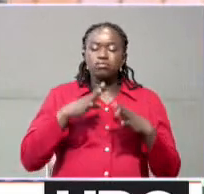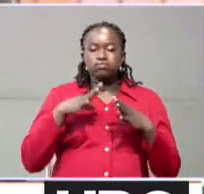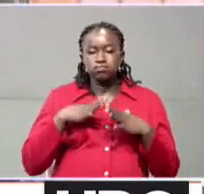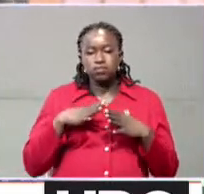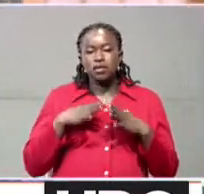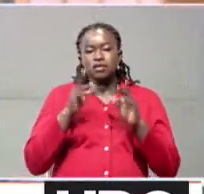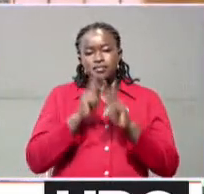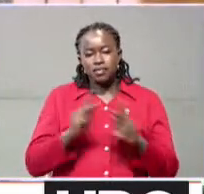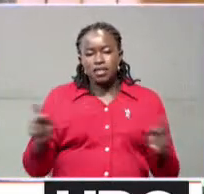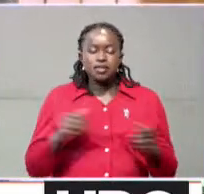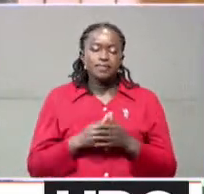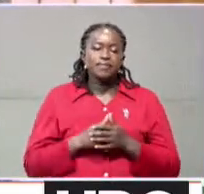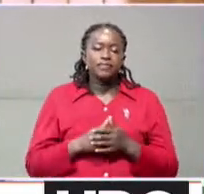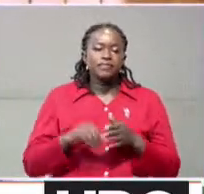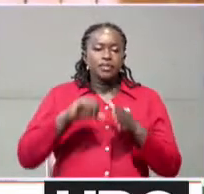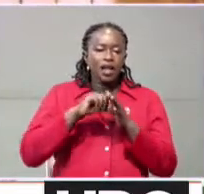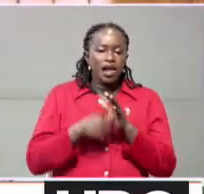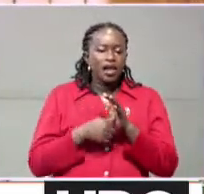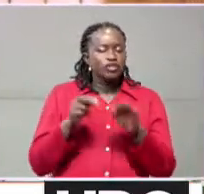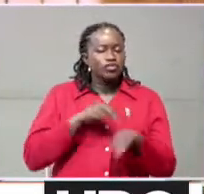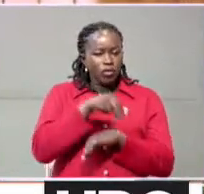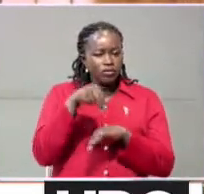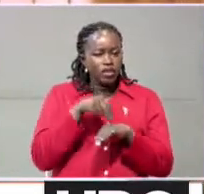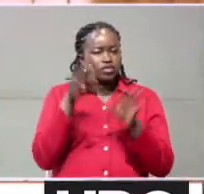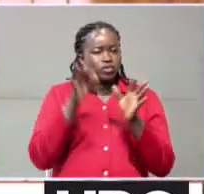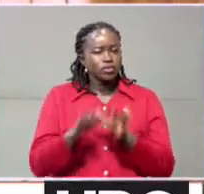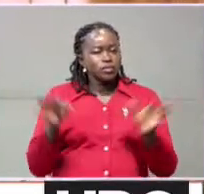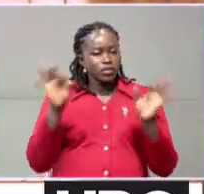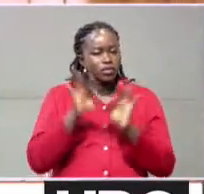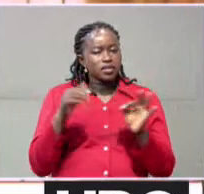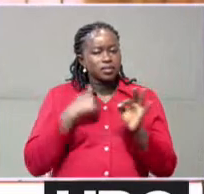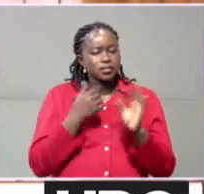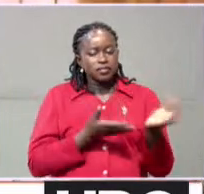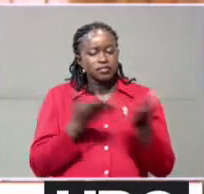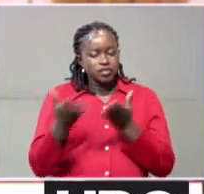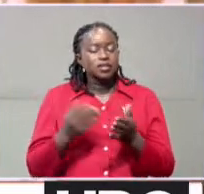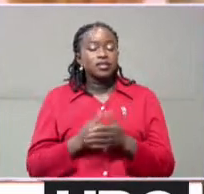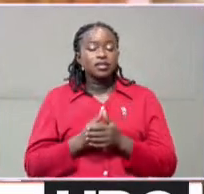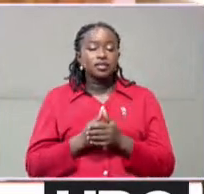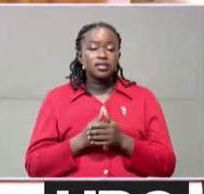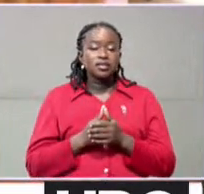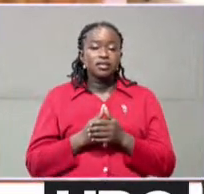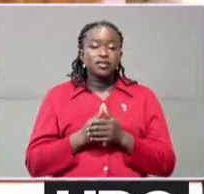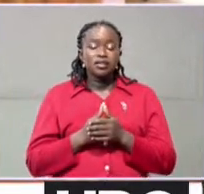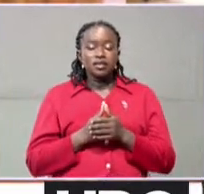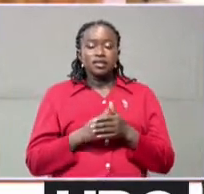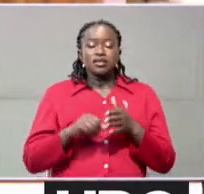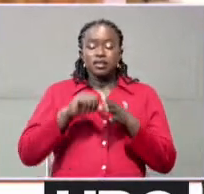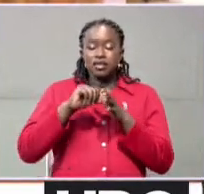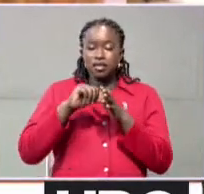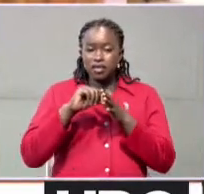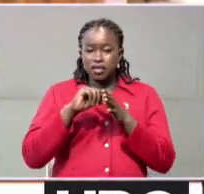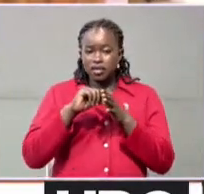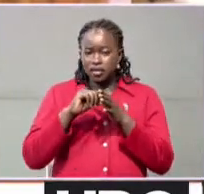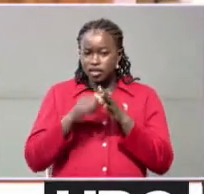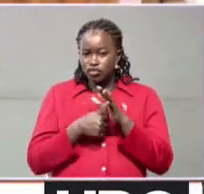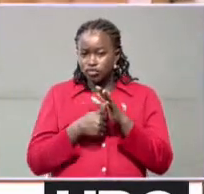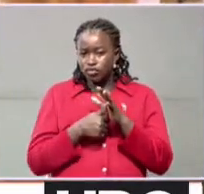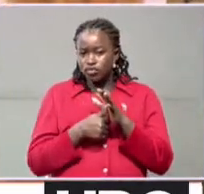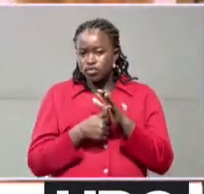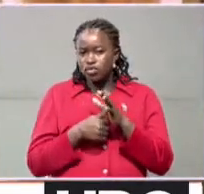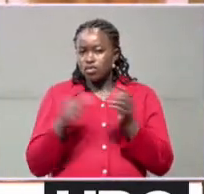the matter of national importance i am raising concerns the washing away of a very key